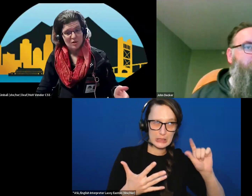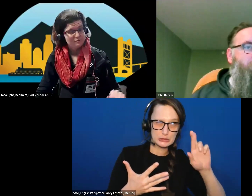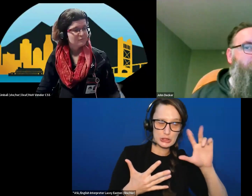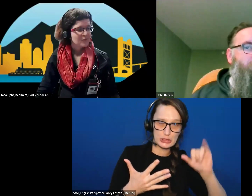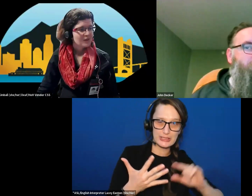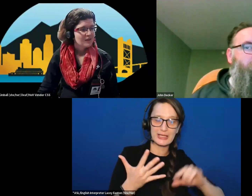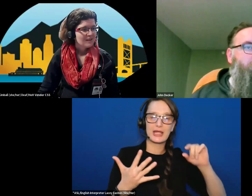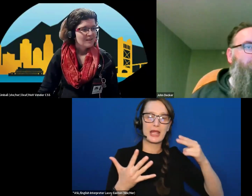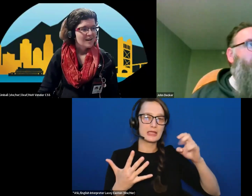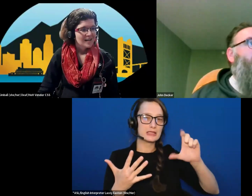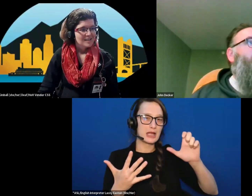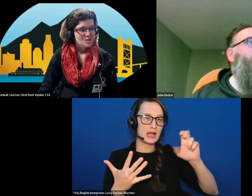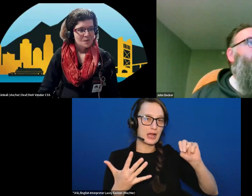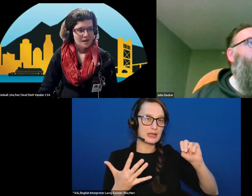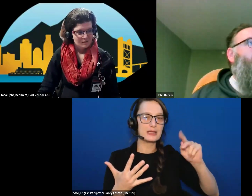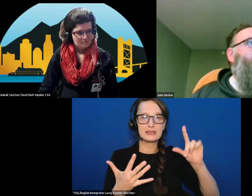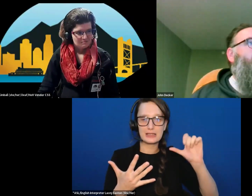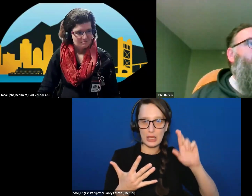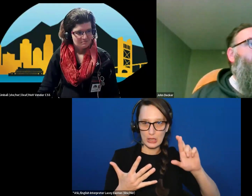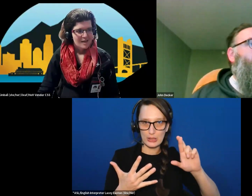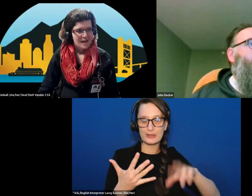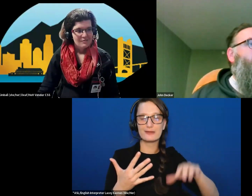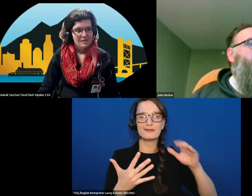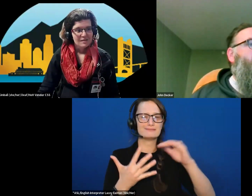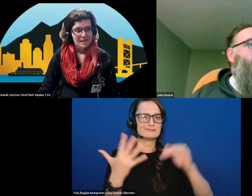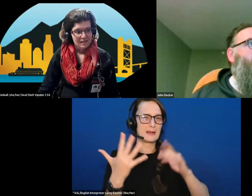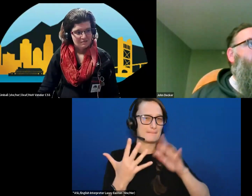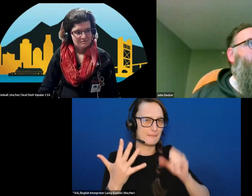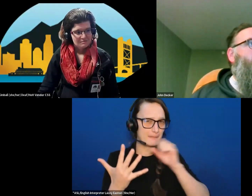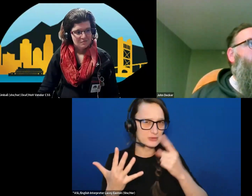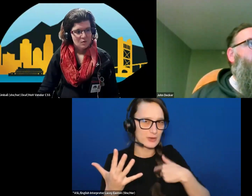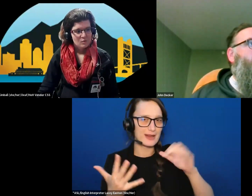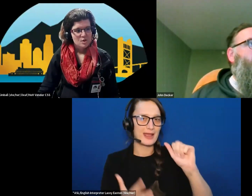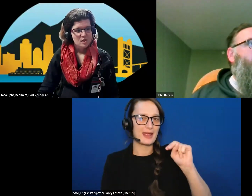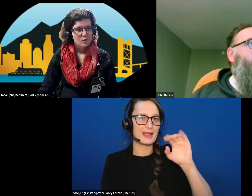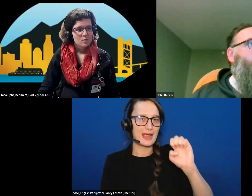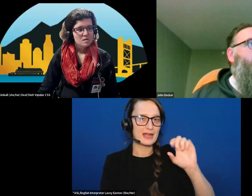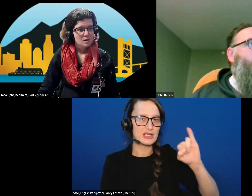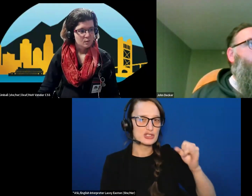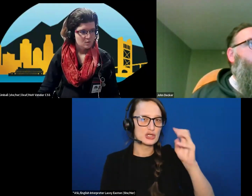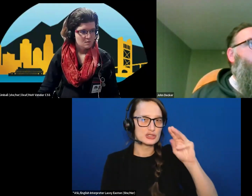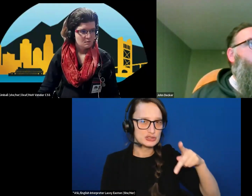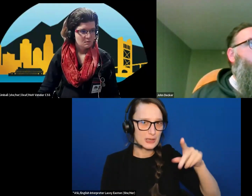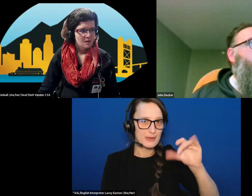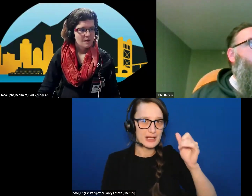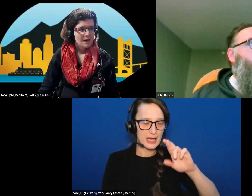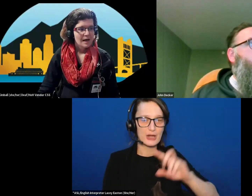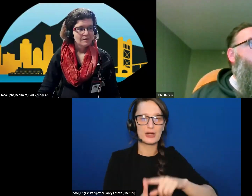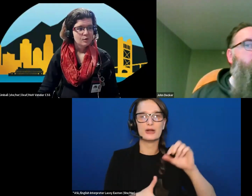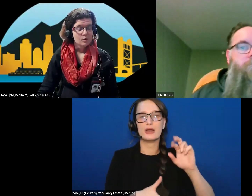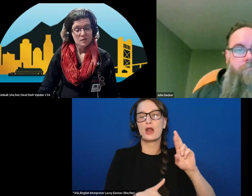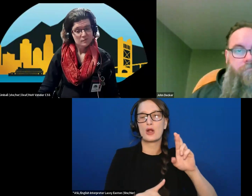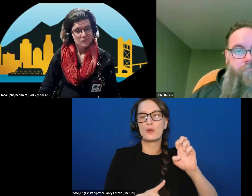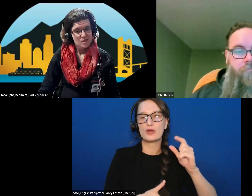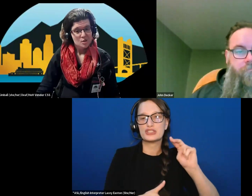Sesame Street, Annie Jump Cannon, Evelyn Glennie, Regina Olsen Hughes,